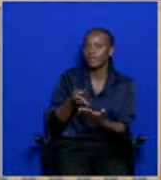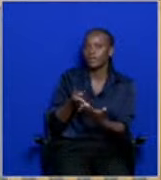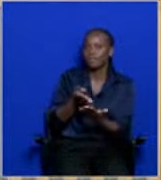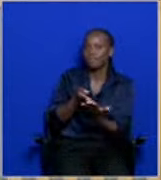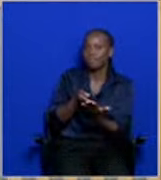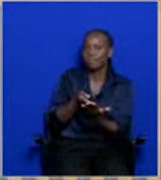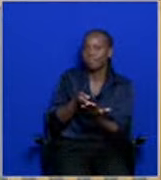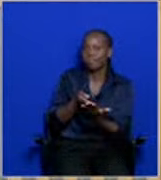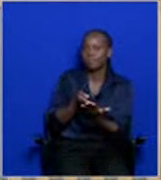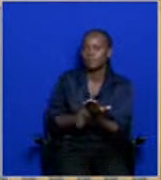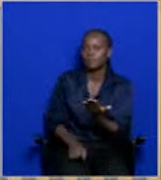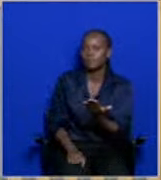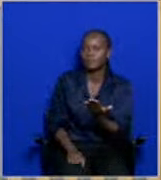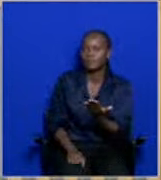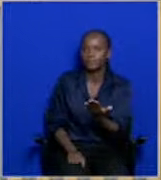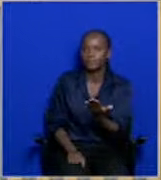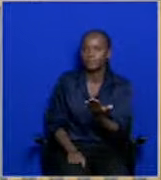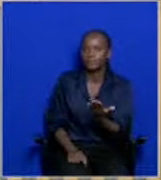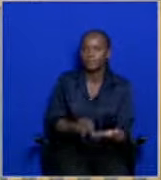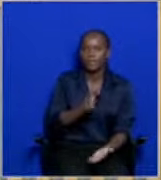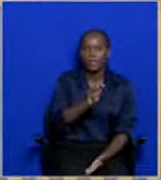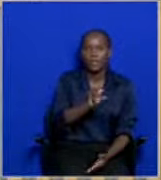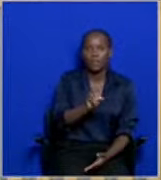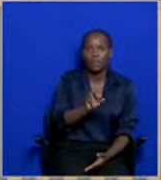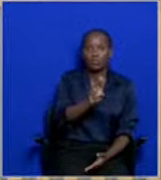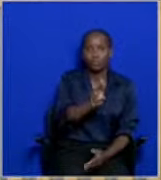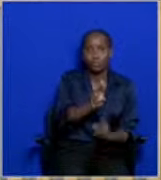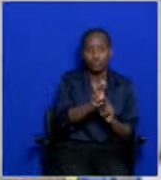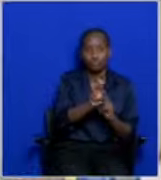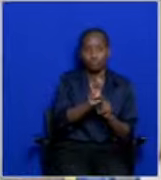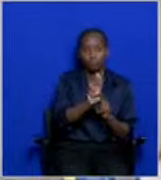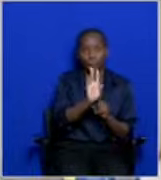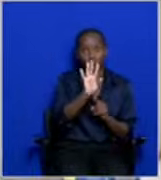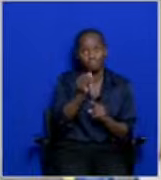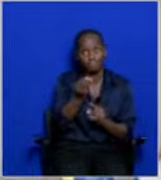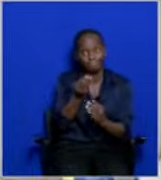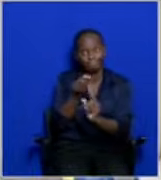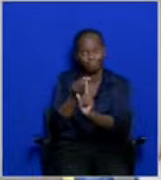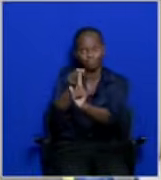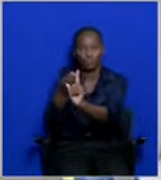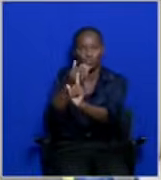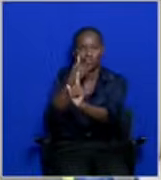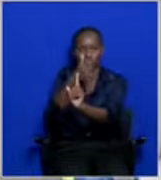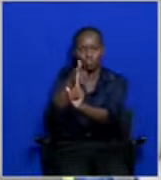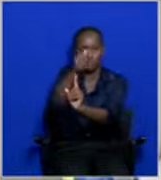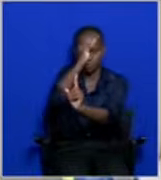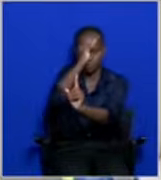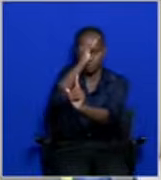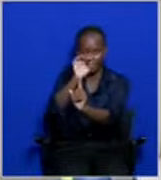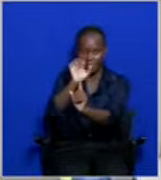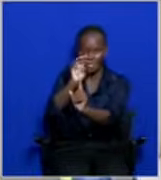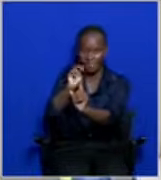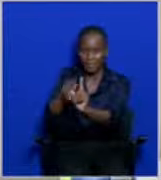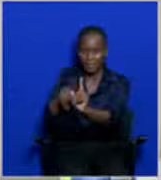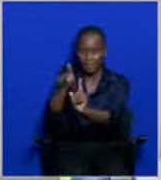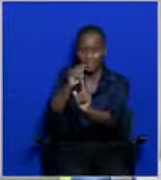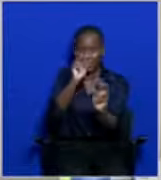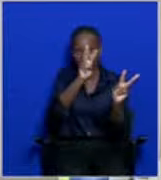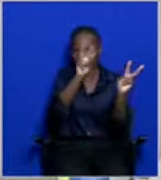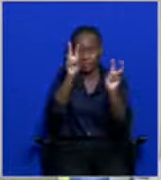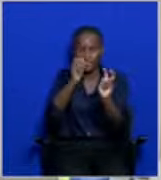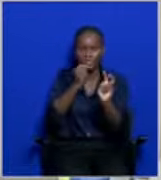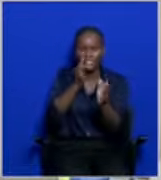of Police, EMPD, and the subject is the initiation of disciplinary recommendations in terms of Section